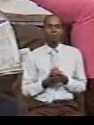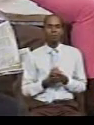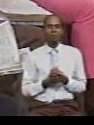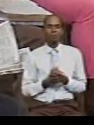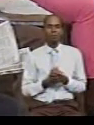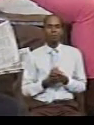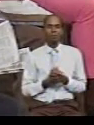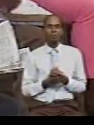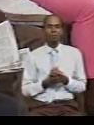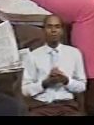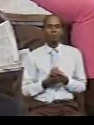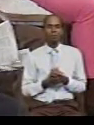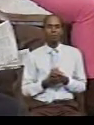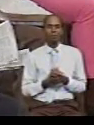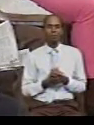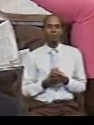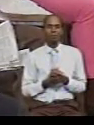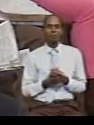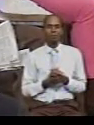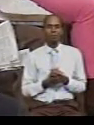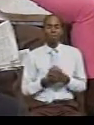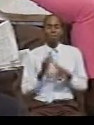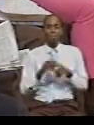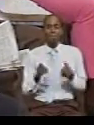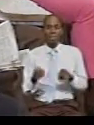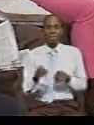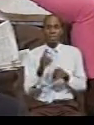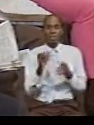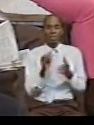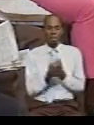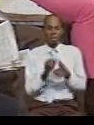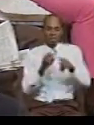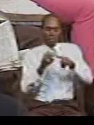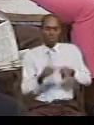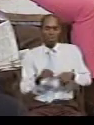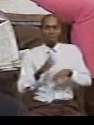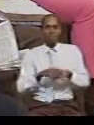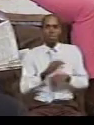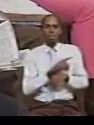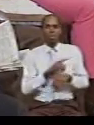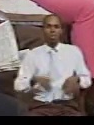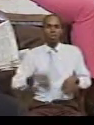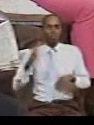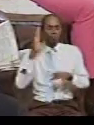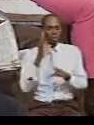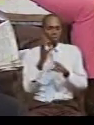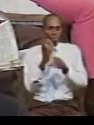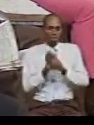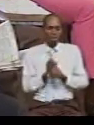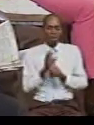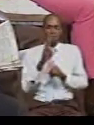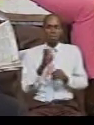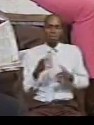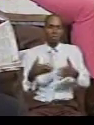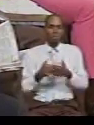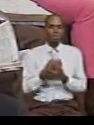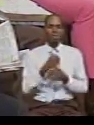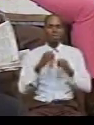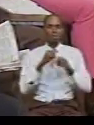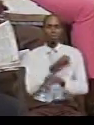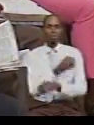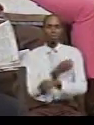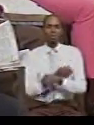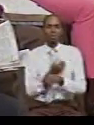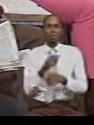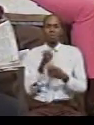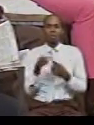But they that wait upon the Lord shall renew their strength. When we come to a